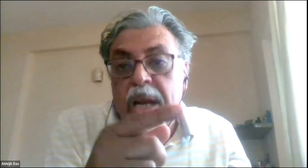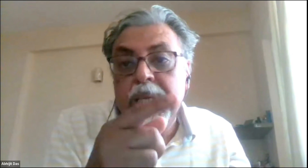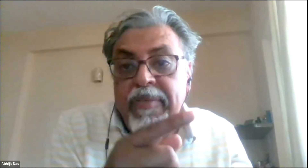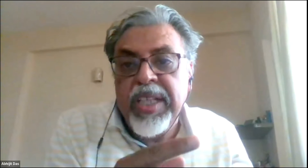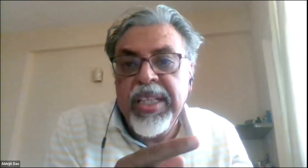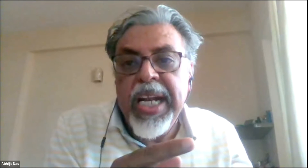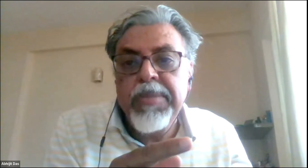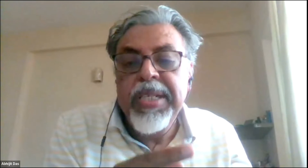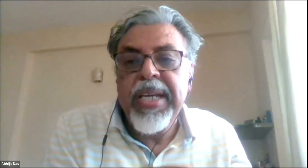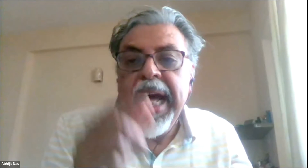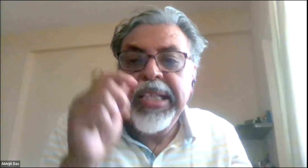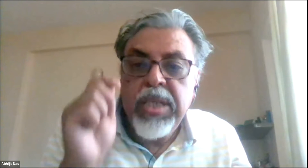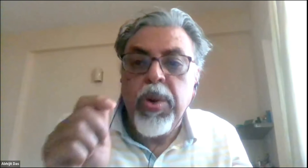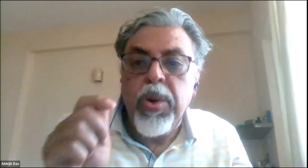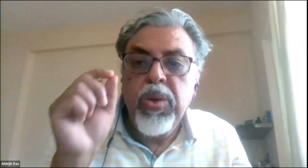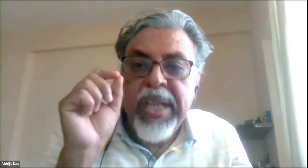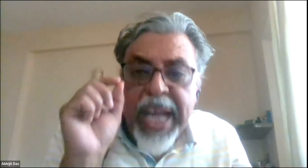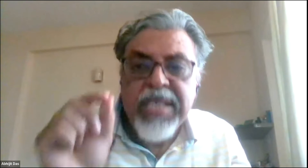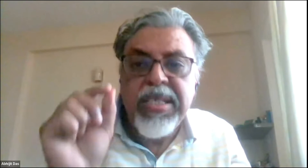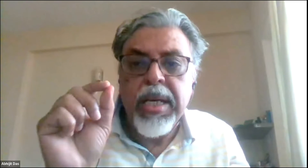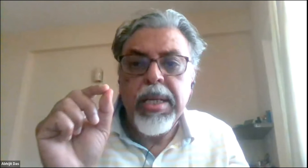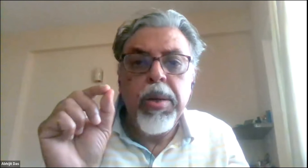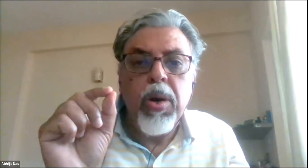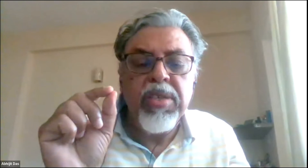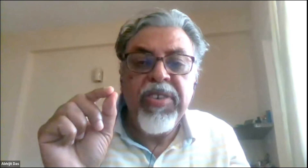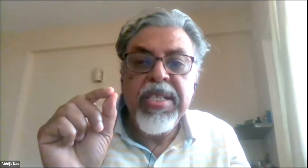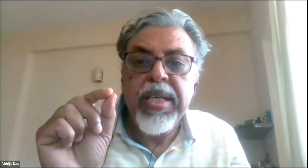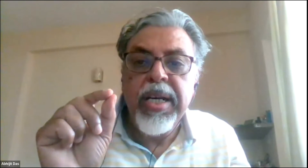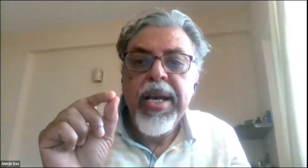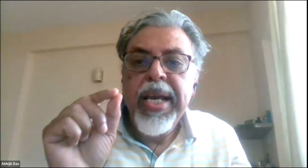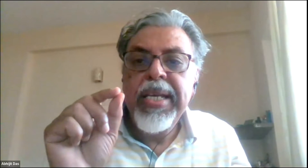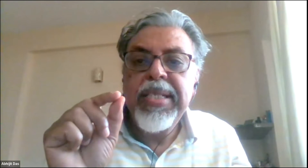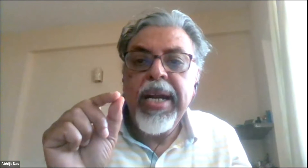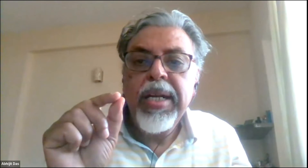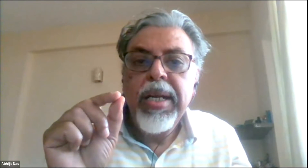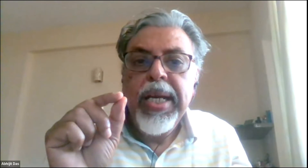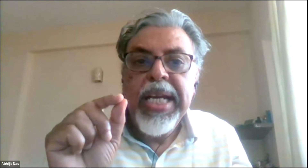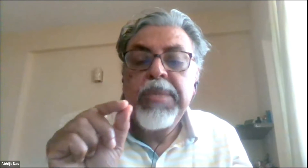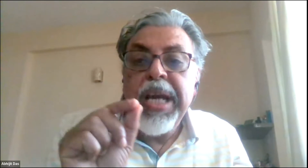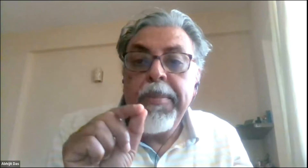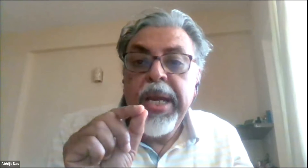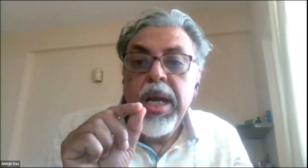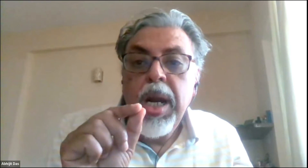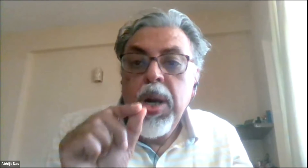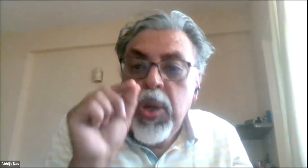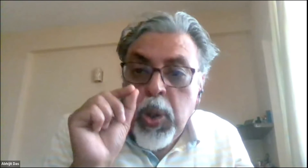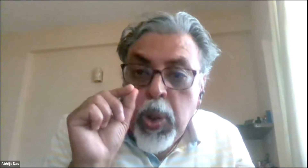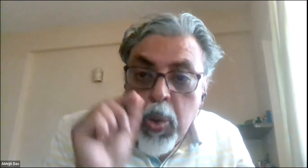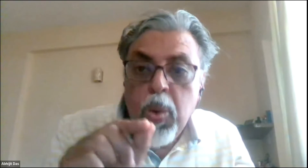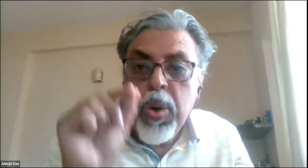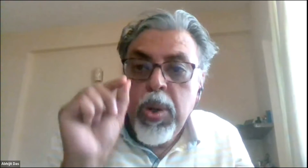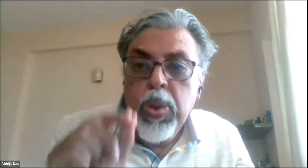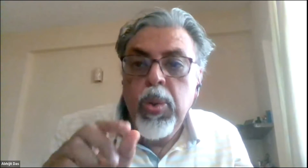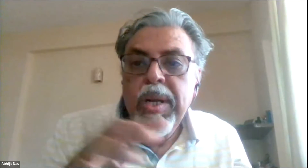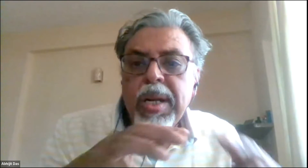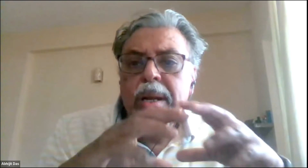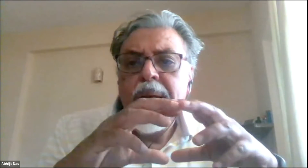and acknowledge everything that has been said, I just want to raise a cause of concern, is that it's becoming